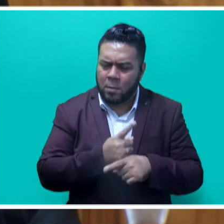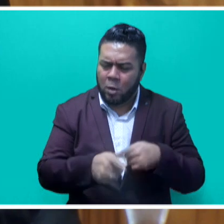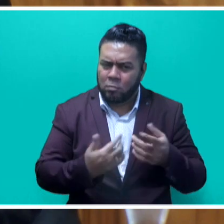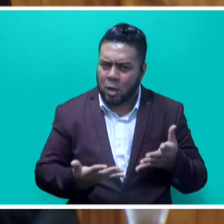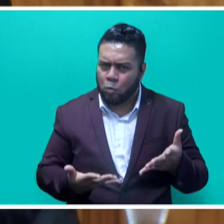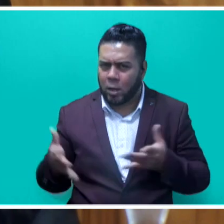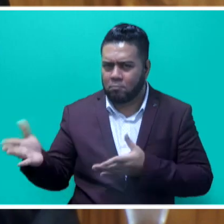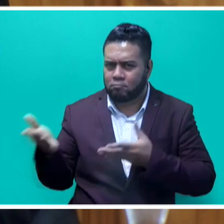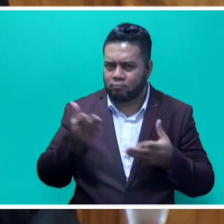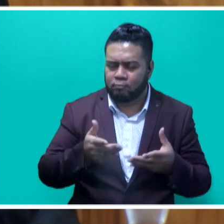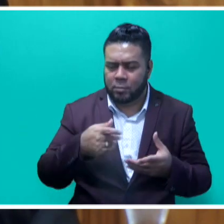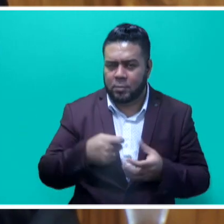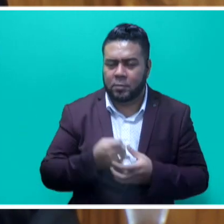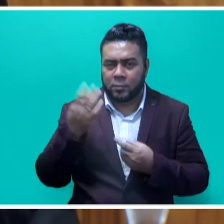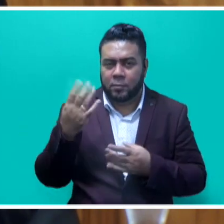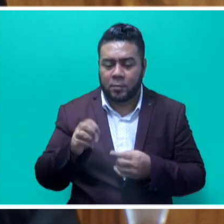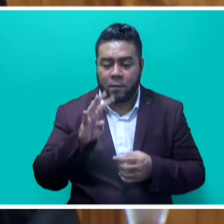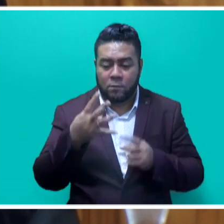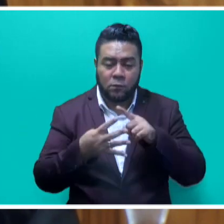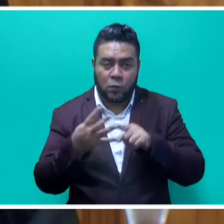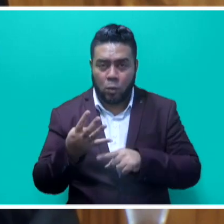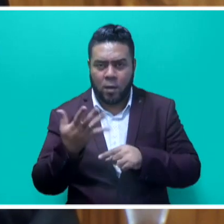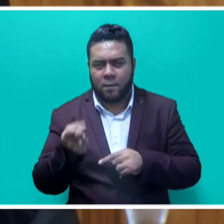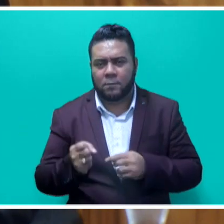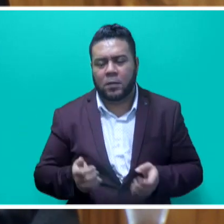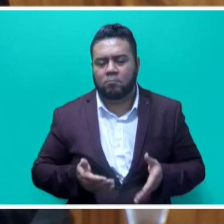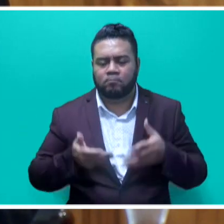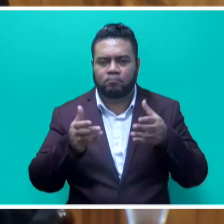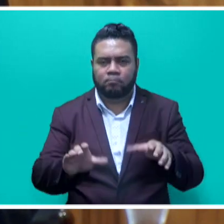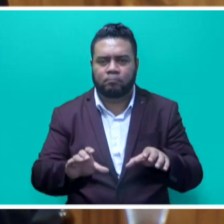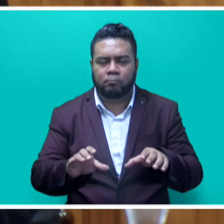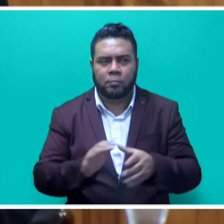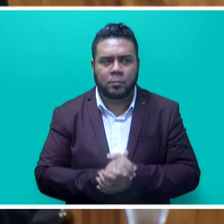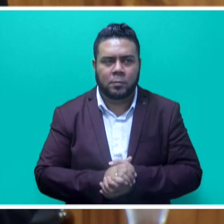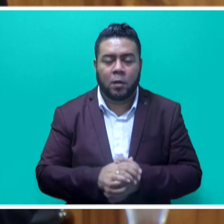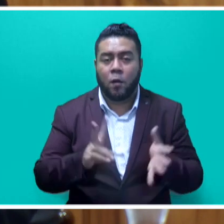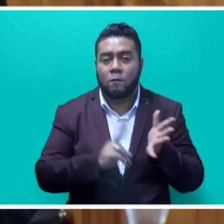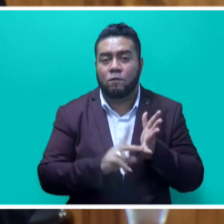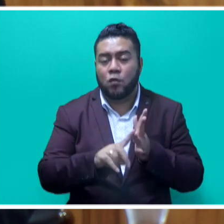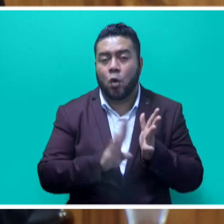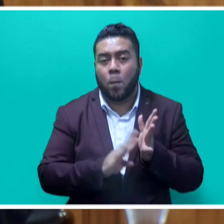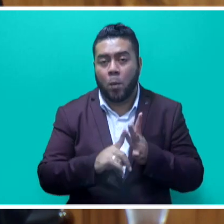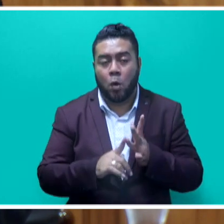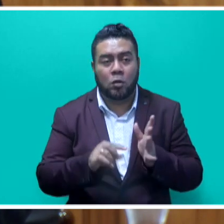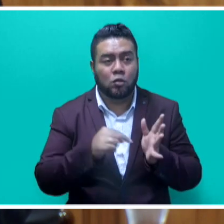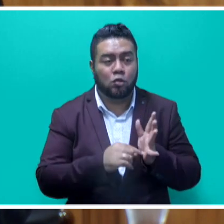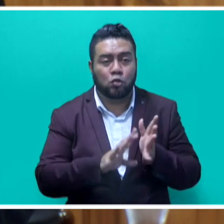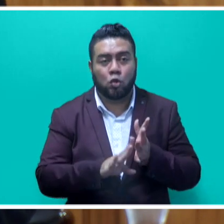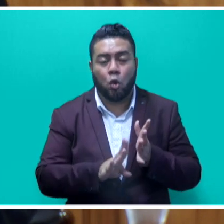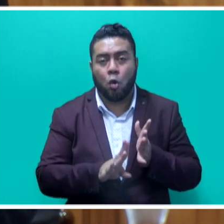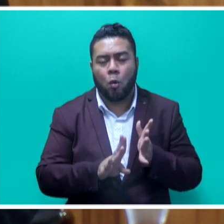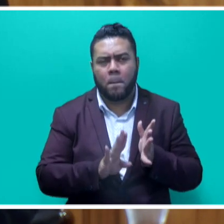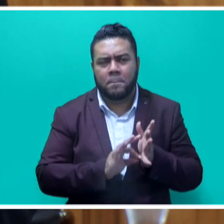involved. 4 properties have already released Spartan packages. They are Vomo, Tropica, Plantation, and